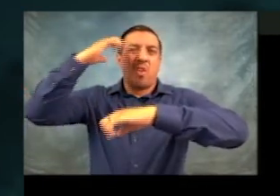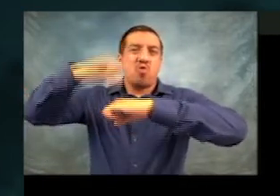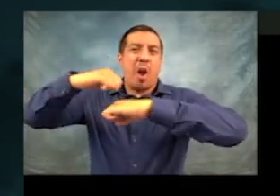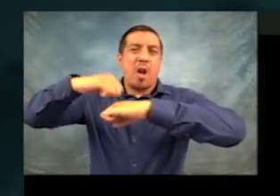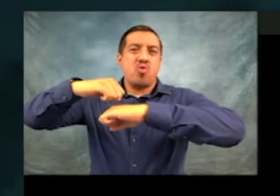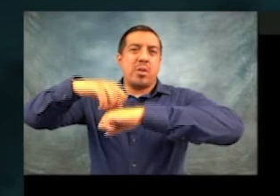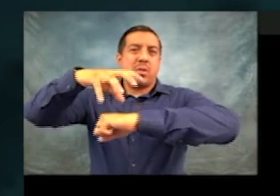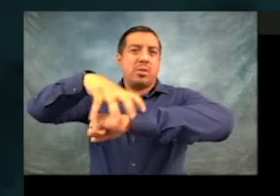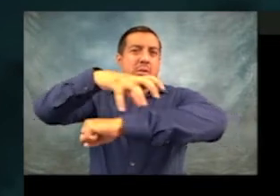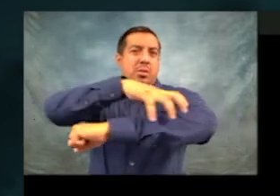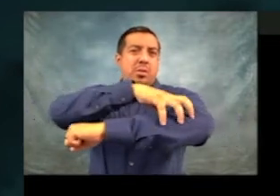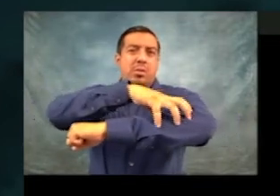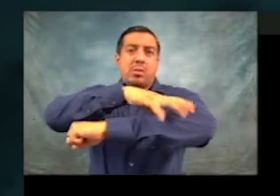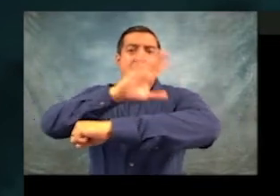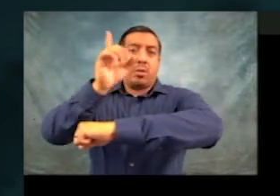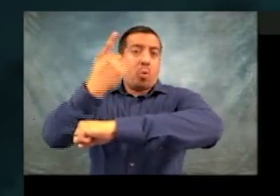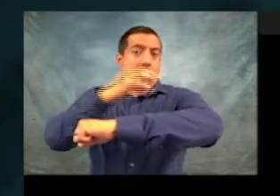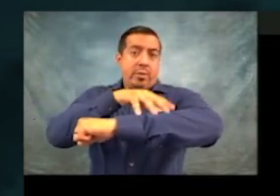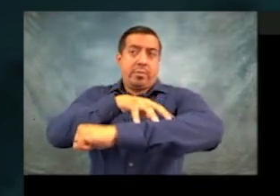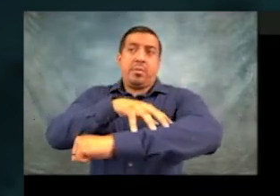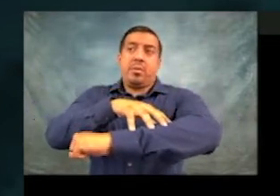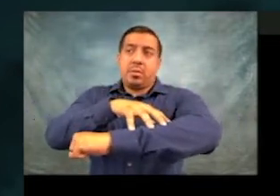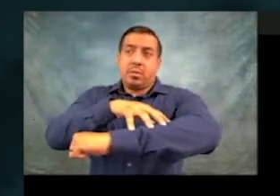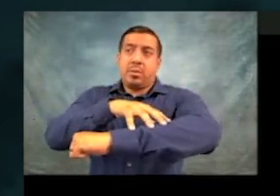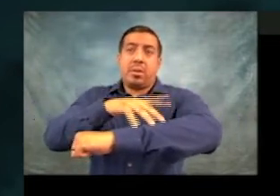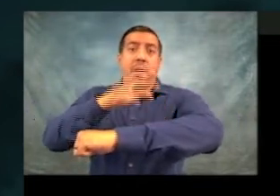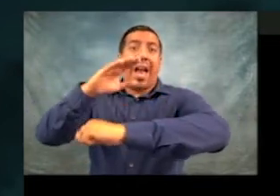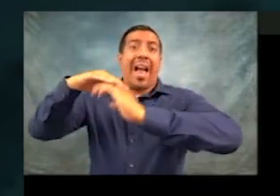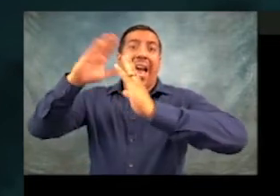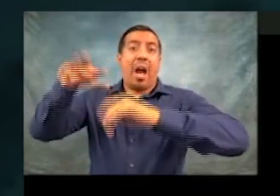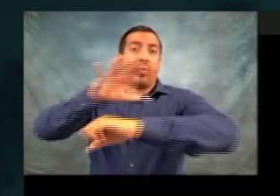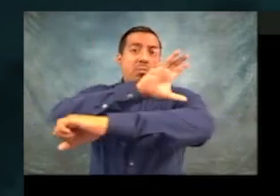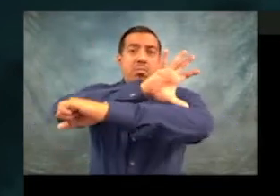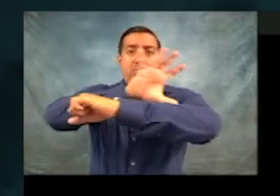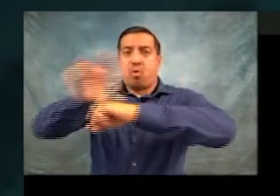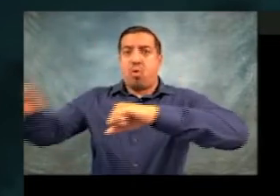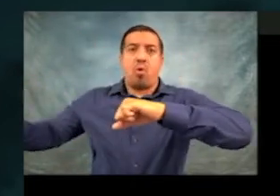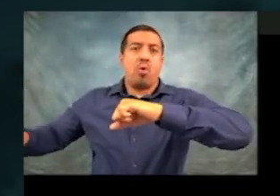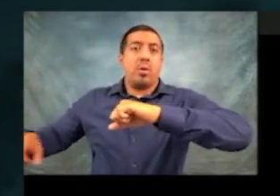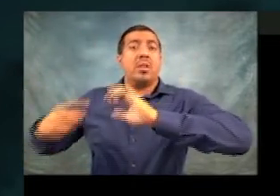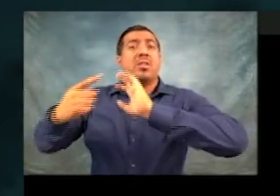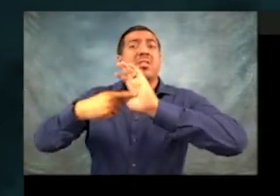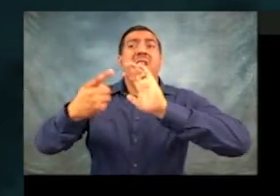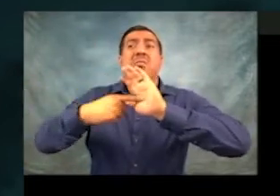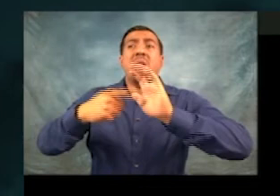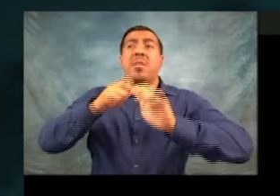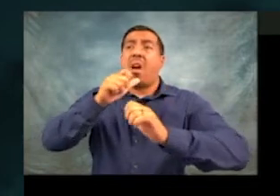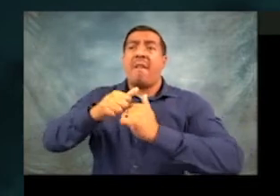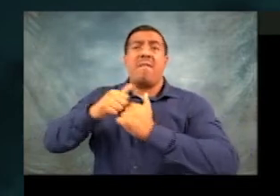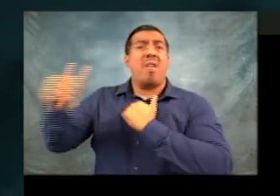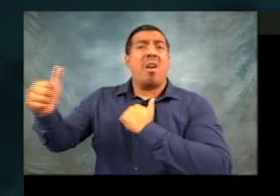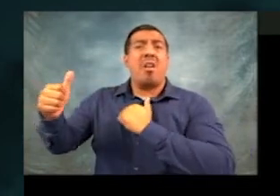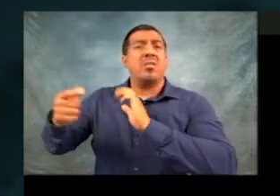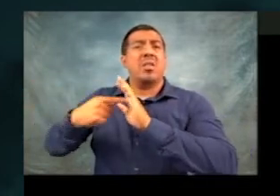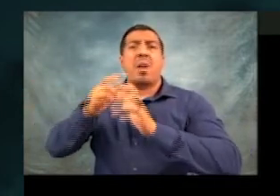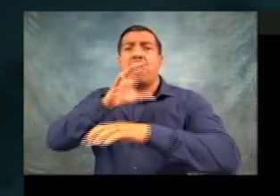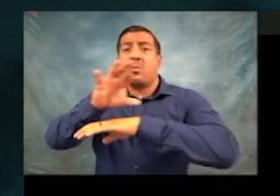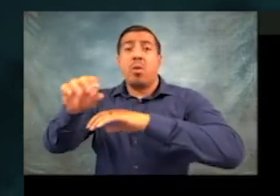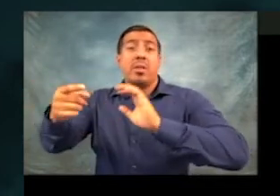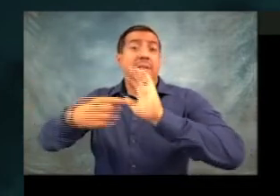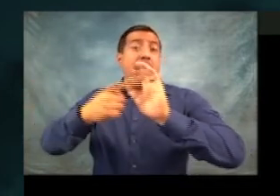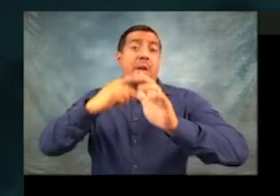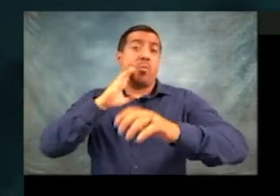are completely pushed off their foundation. In some cases, they don't push them far. In other cases, they completely